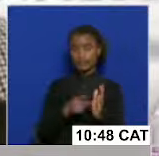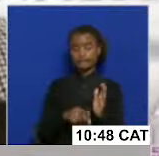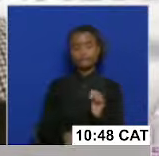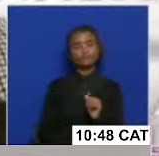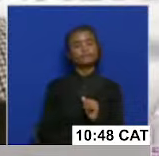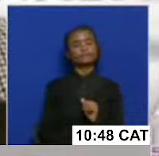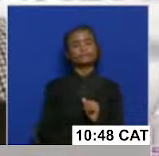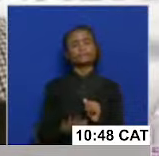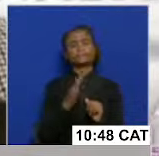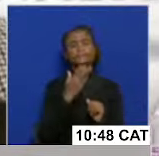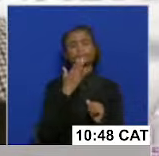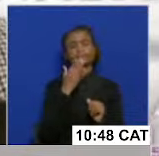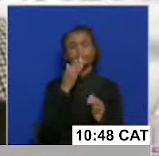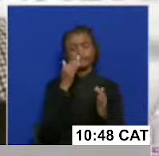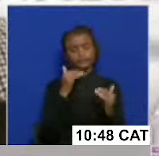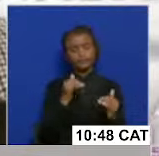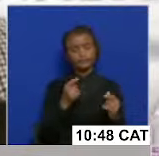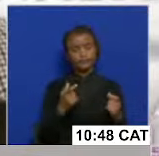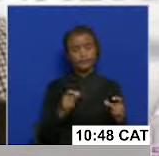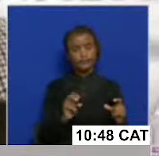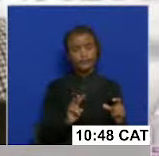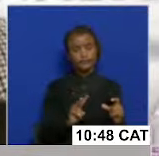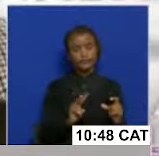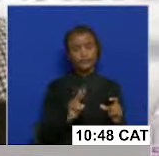2 of that warning statement?